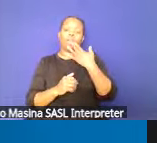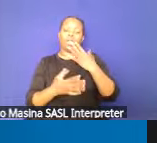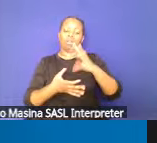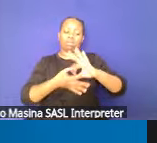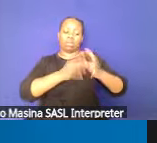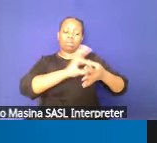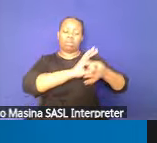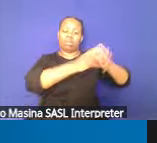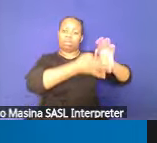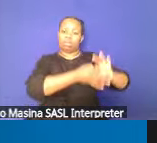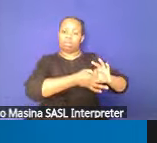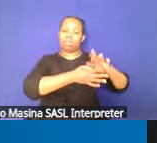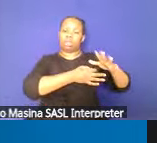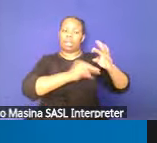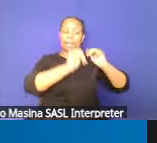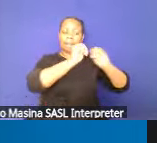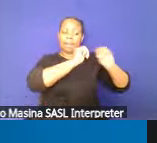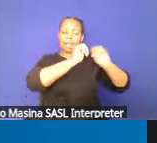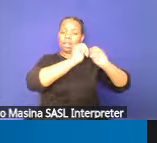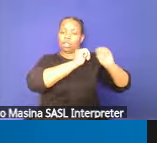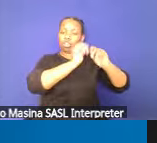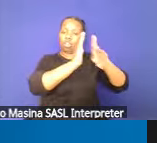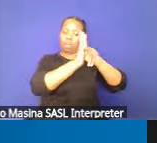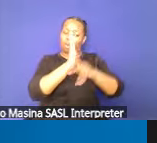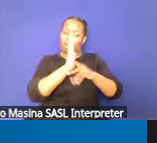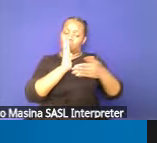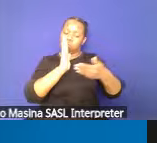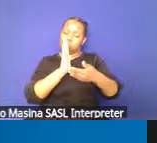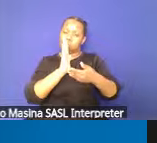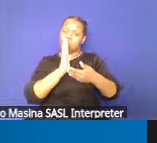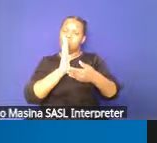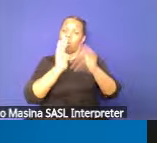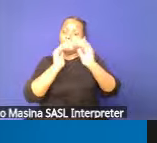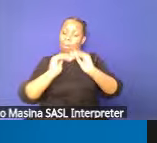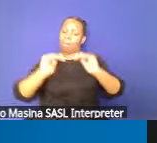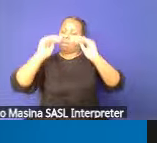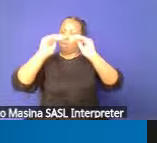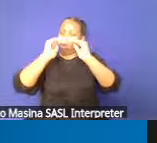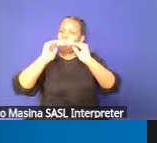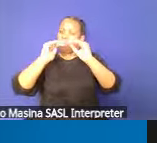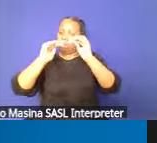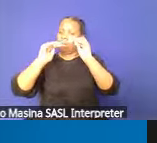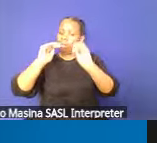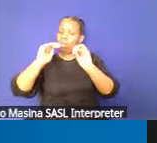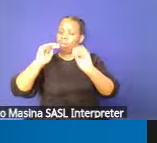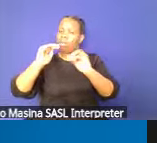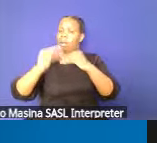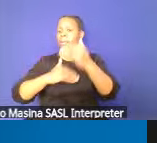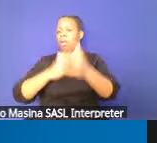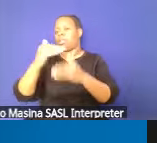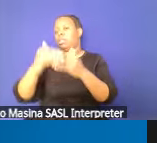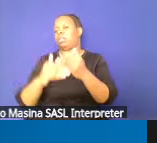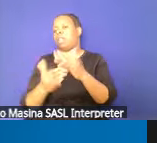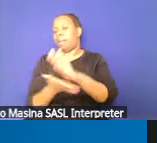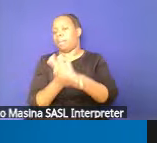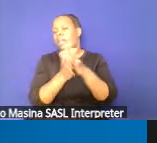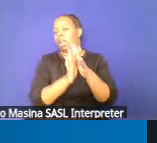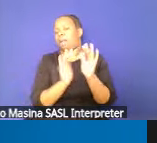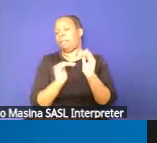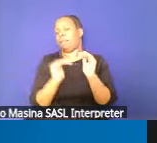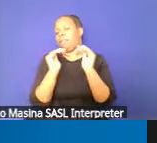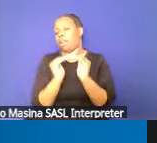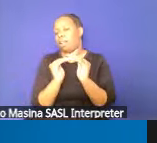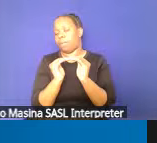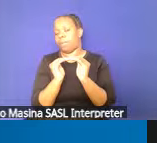policy. Hence, that fairness becomes critical and very important in our processes. Hence, all these number of